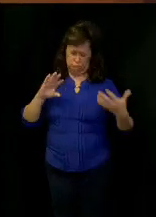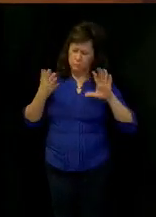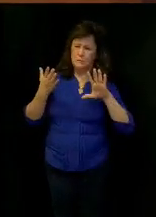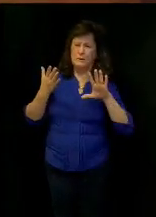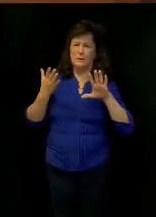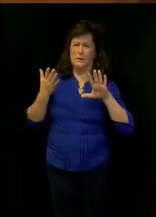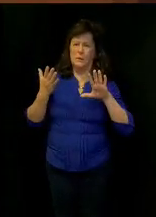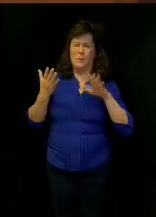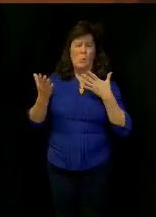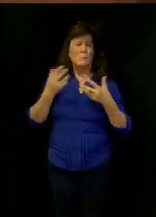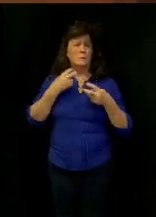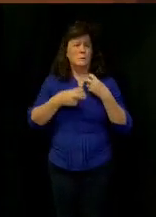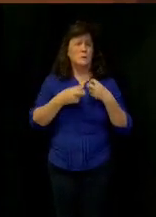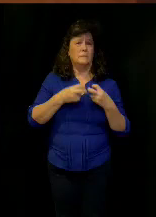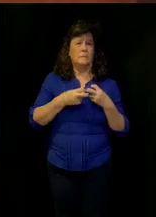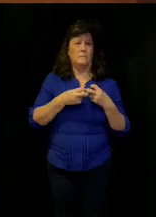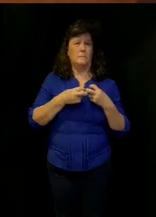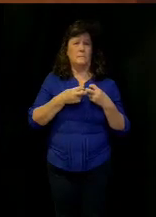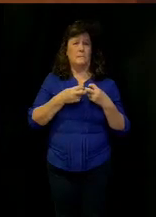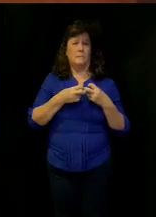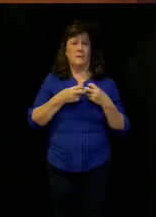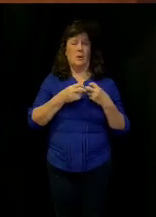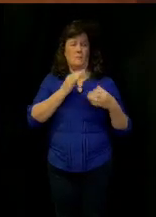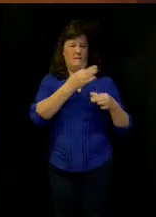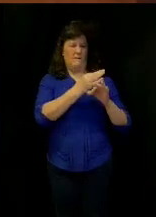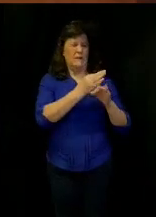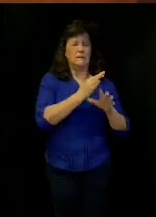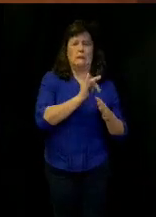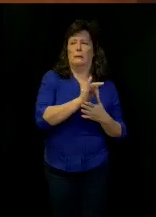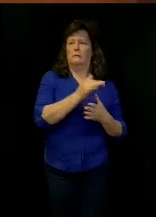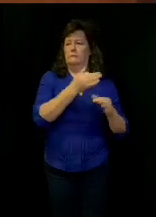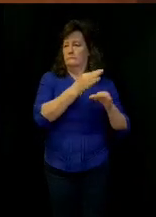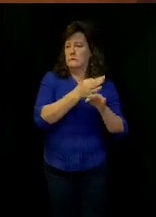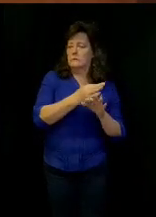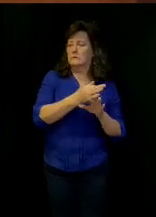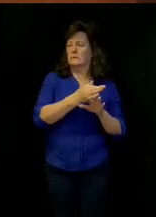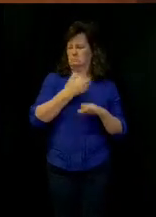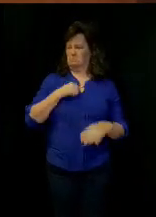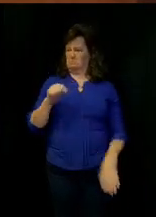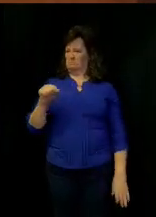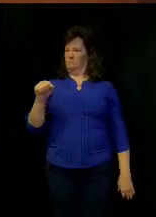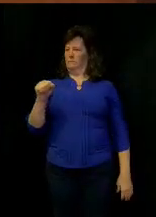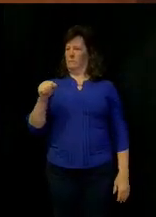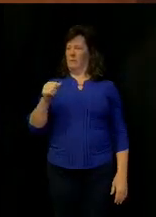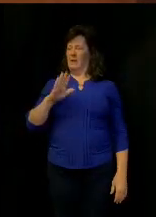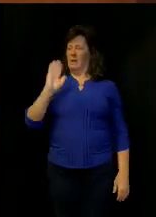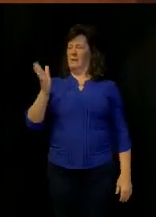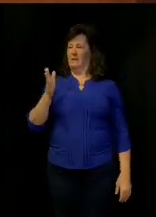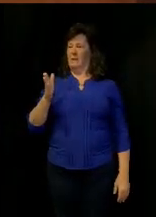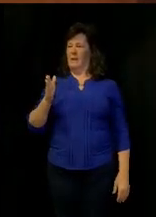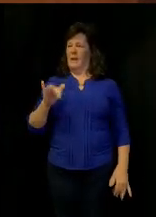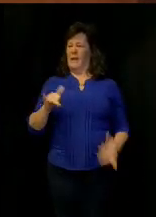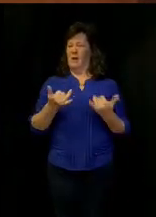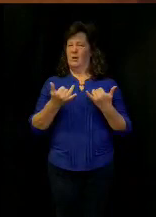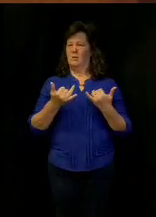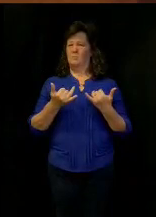What's the problem? We're going to fix that. They don't ever fix it. That's why you can never legislate morality.